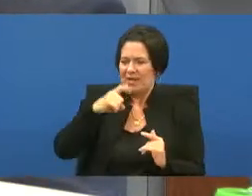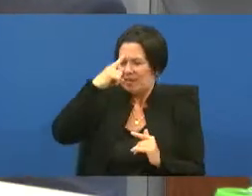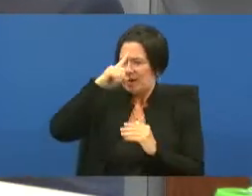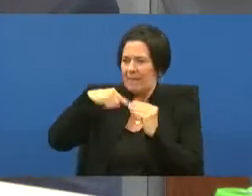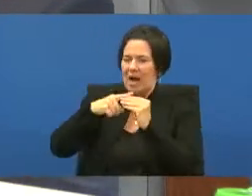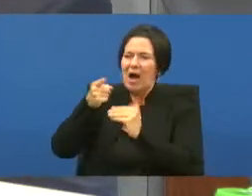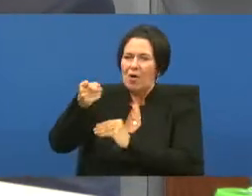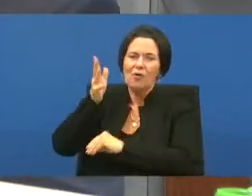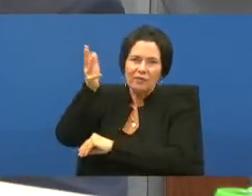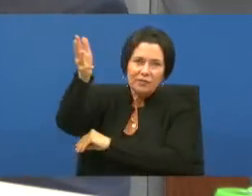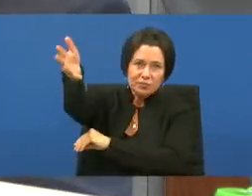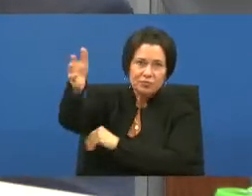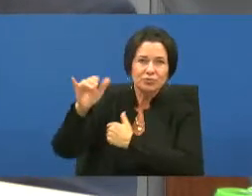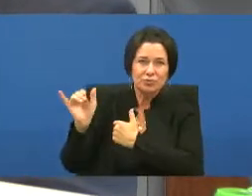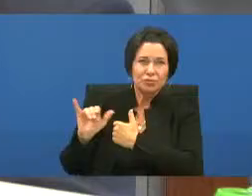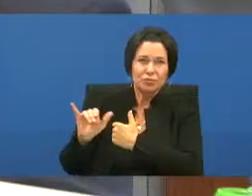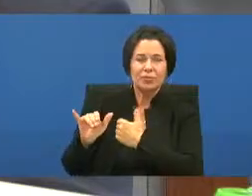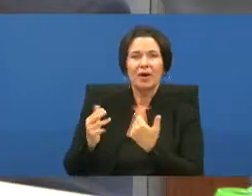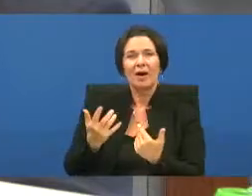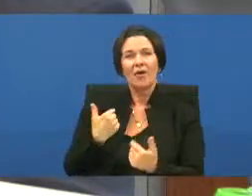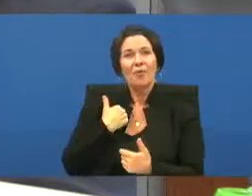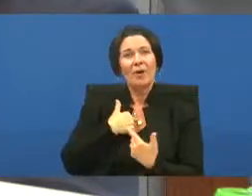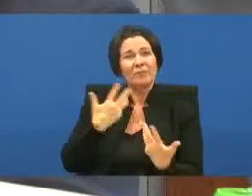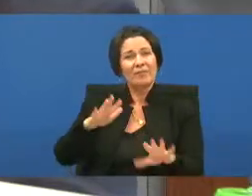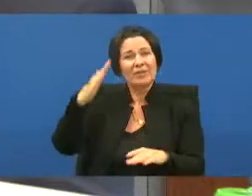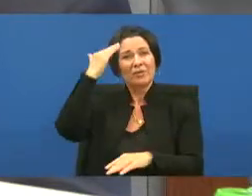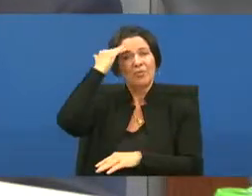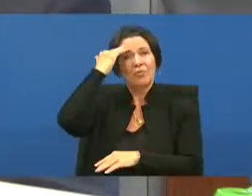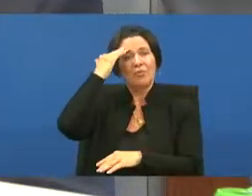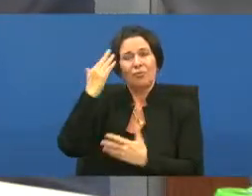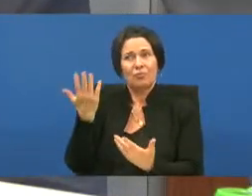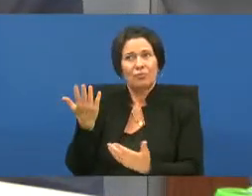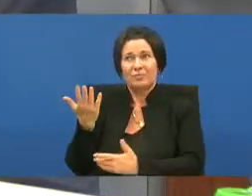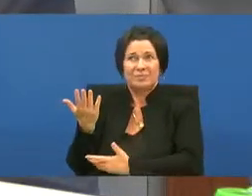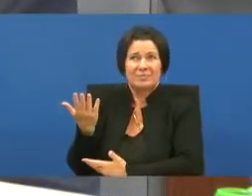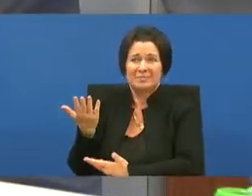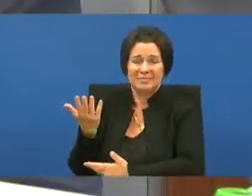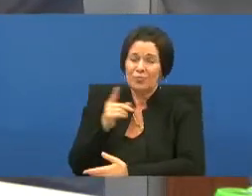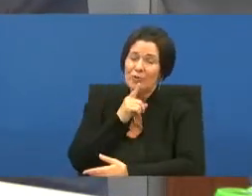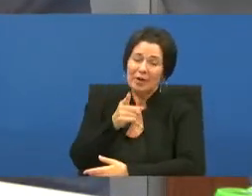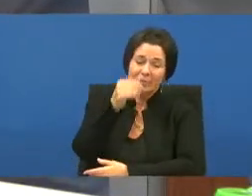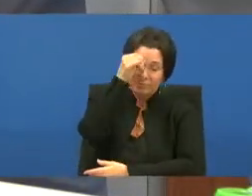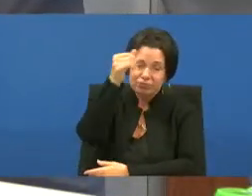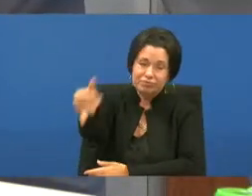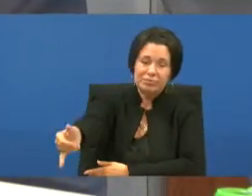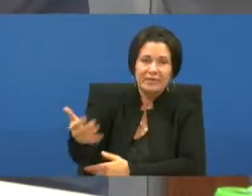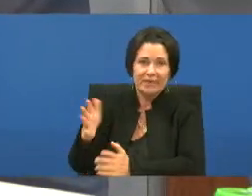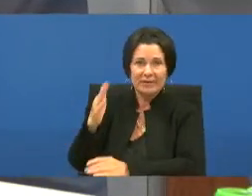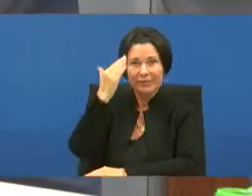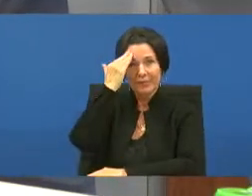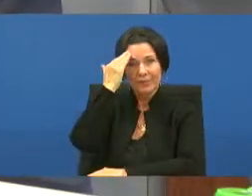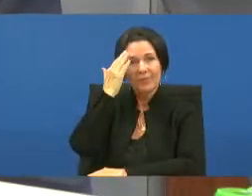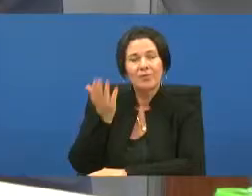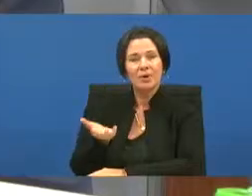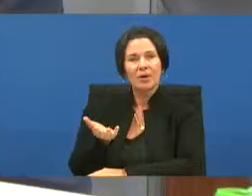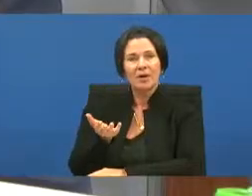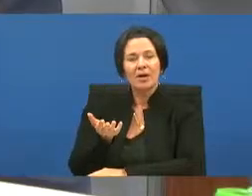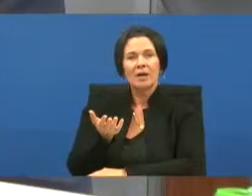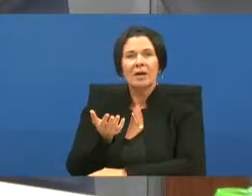as well. We have known for forever in this parish that a